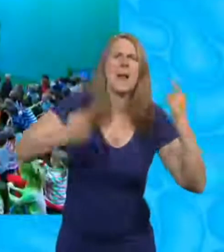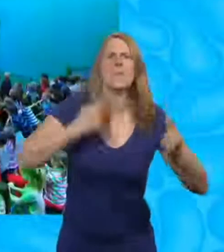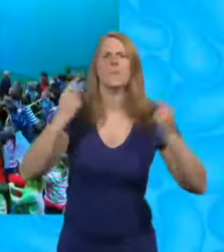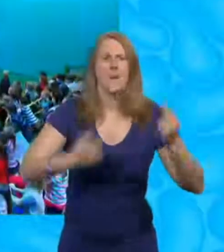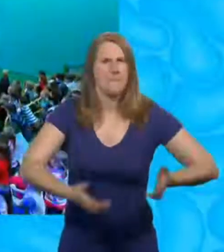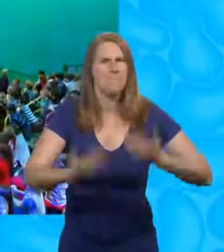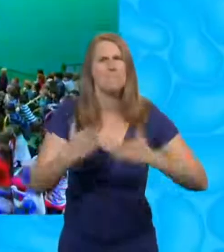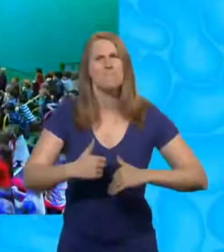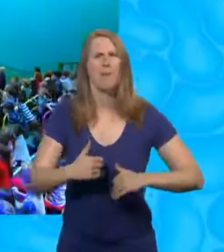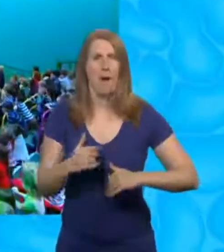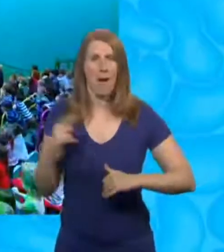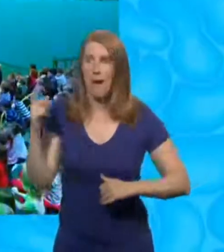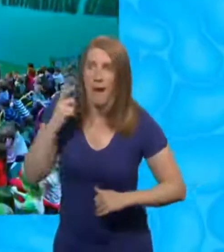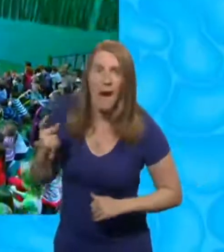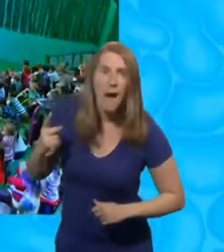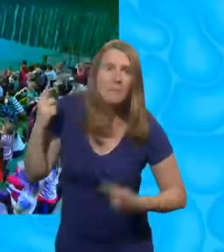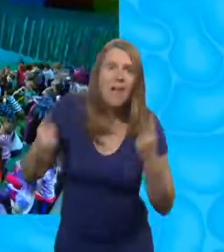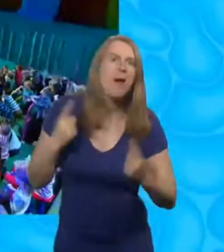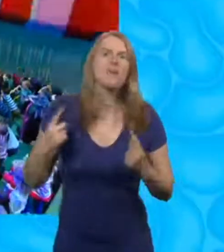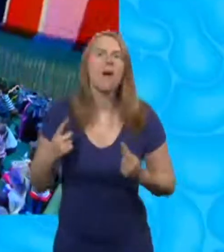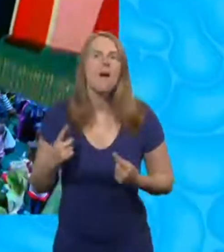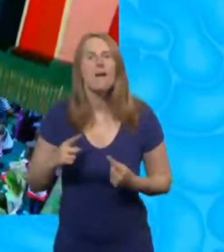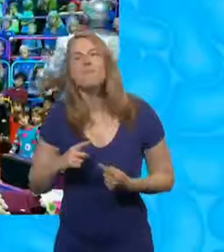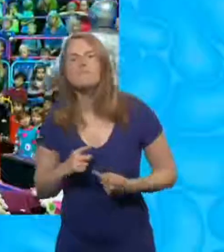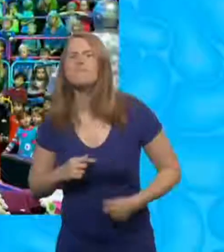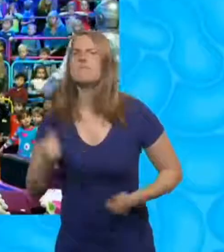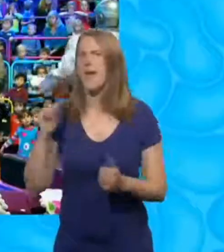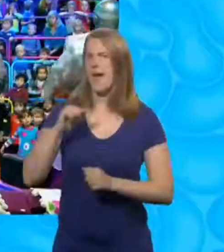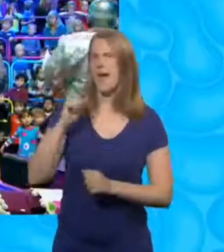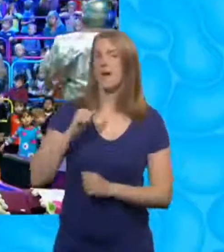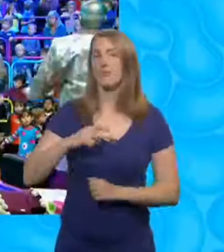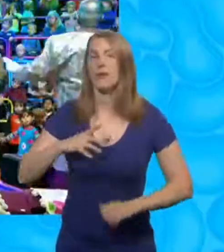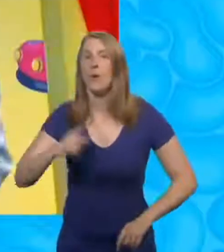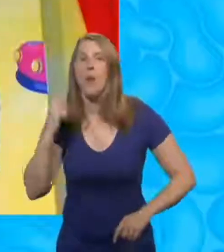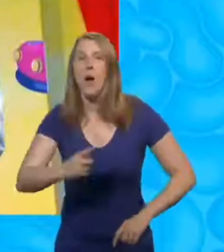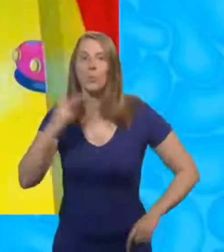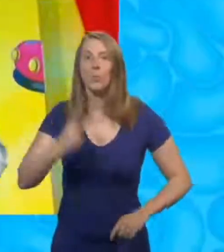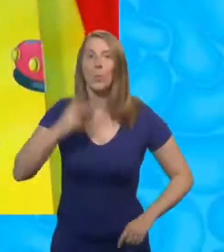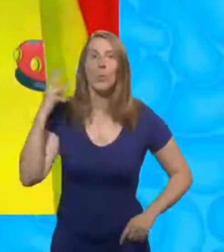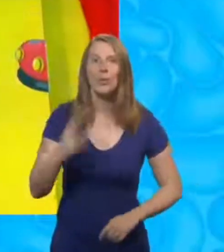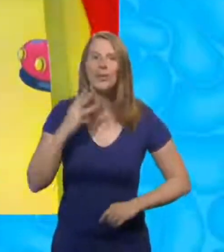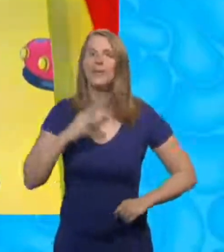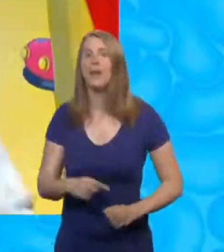all right, you think here we go. Can you be louder than this team? Yeah. Here we go. Okay, here we go.